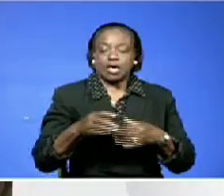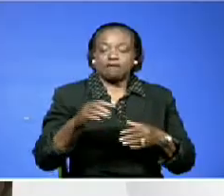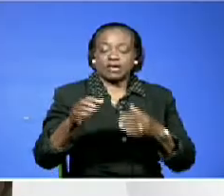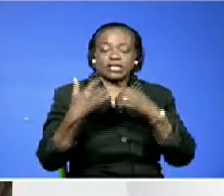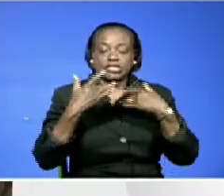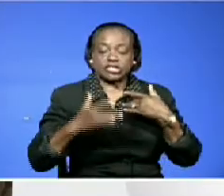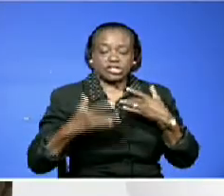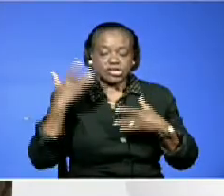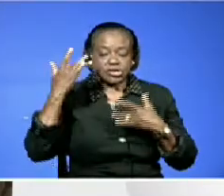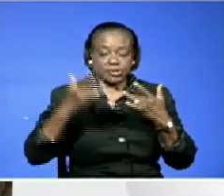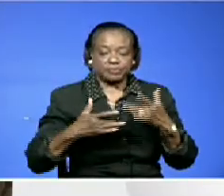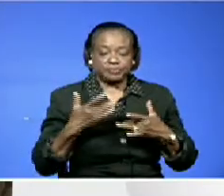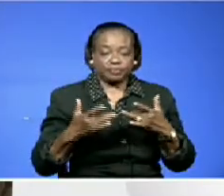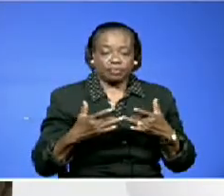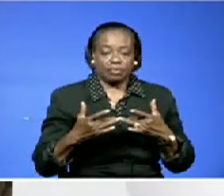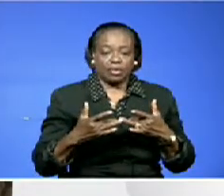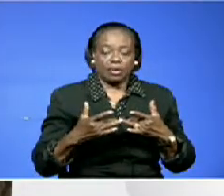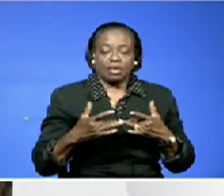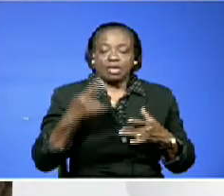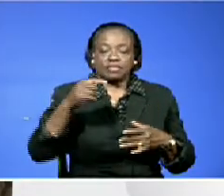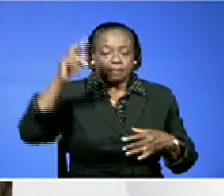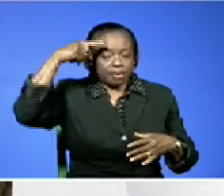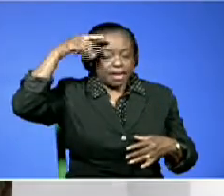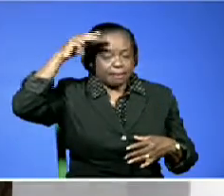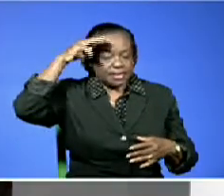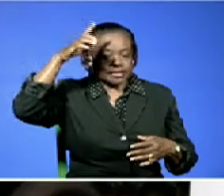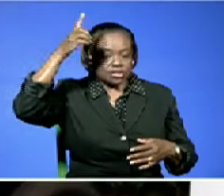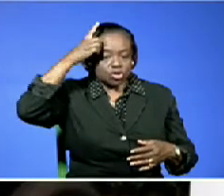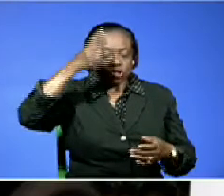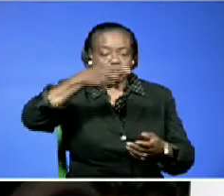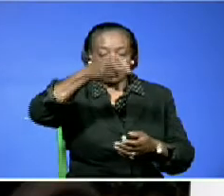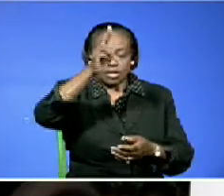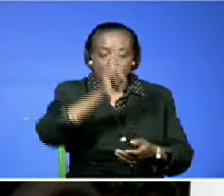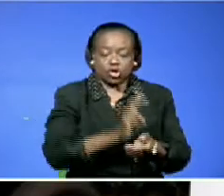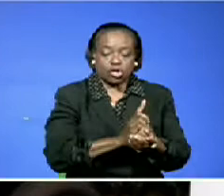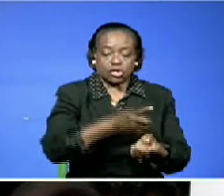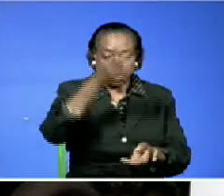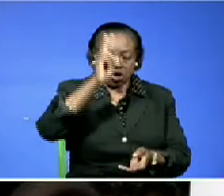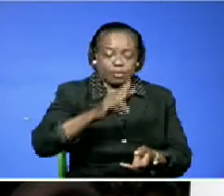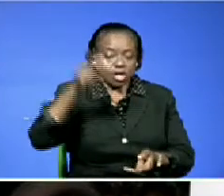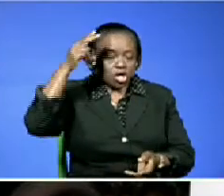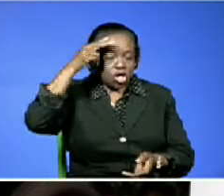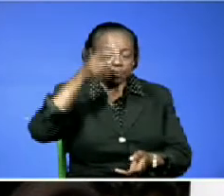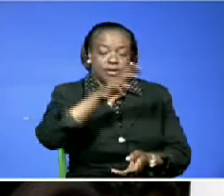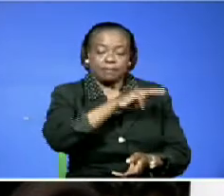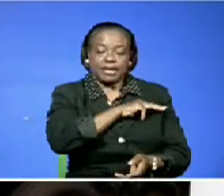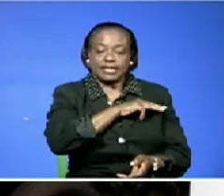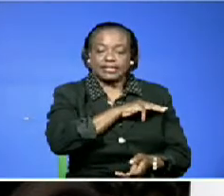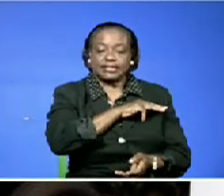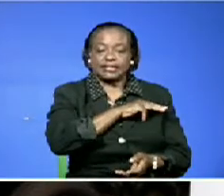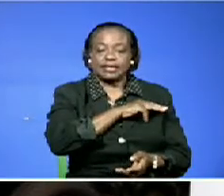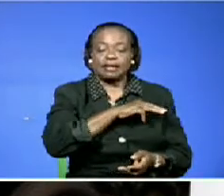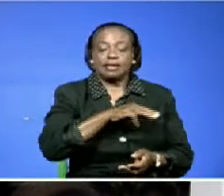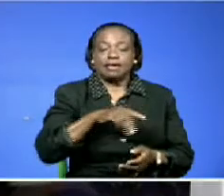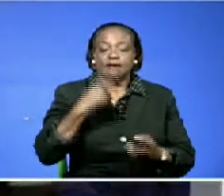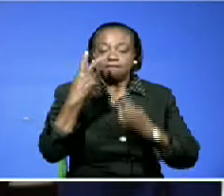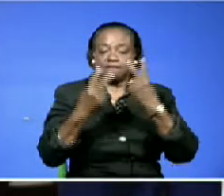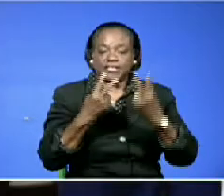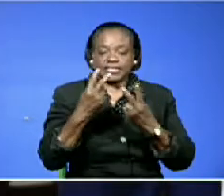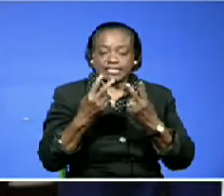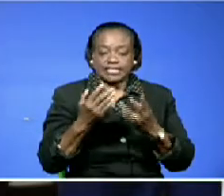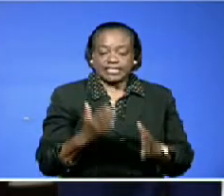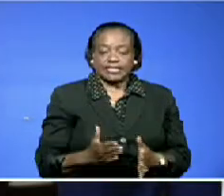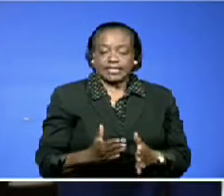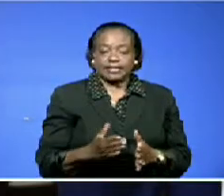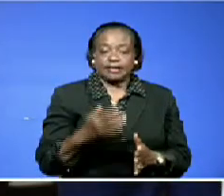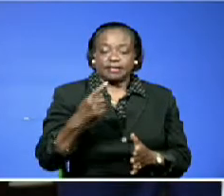As part of his tour of the state of Texas, Prime Minister Dr. The Honorable Hubert Minnis paid an official visit to Texas Governor Greg Abbott at the governor's mansion